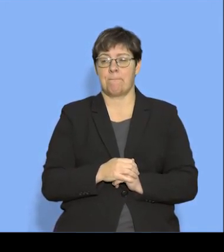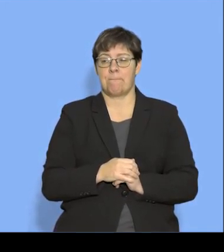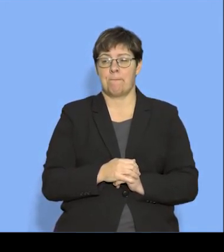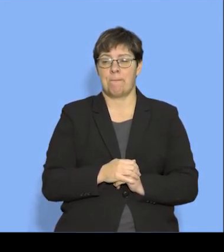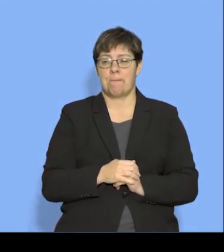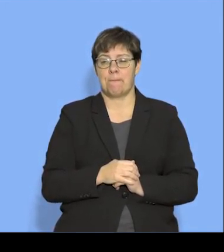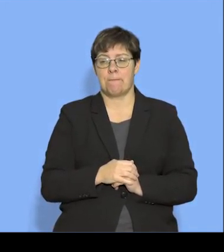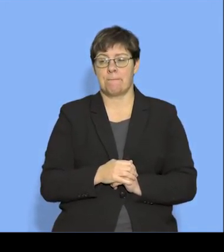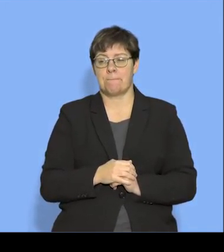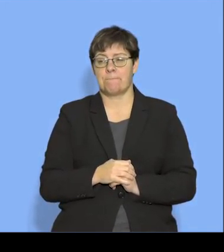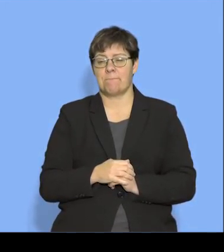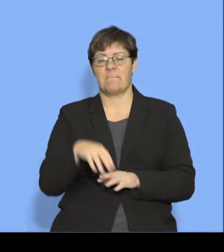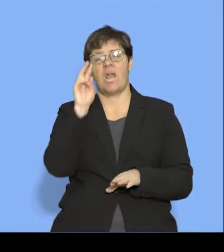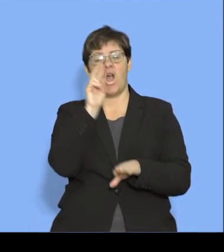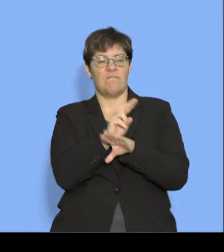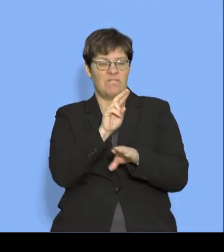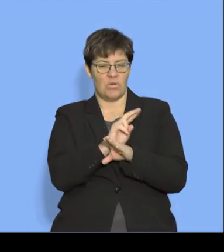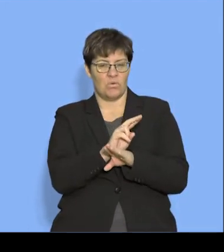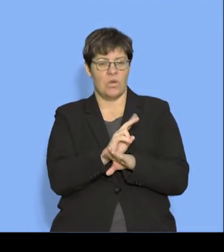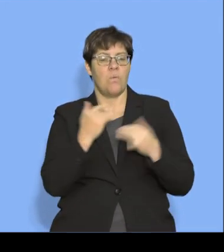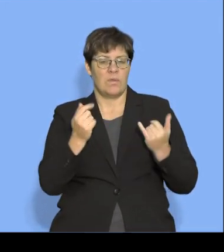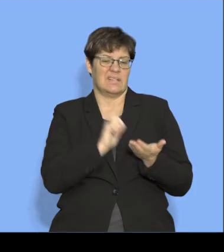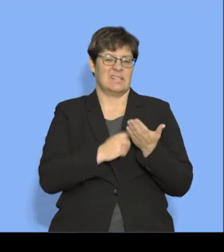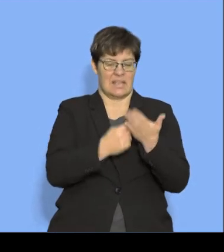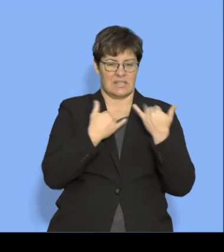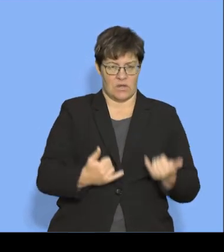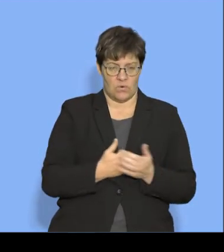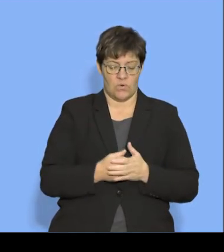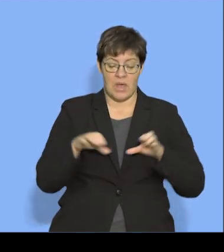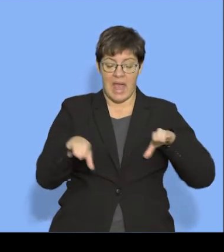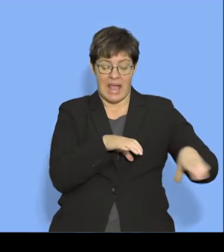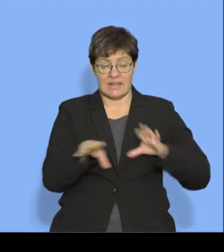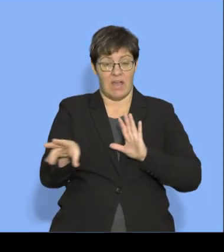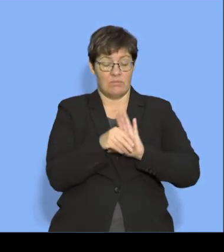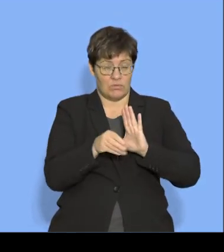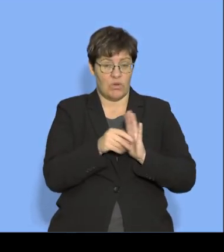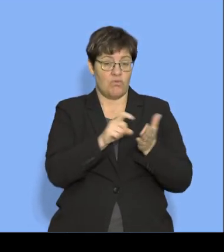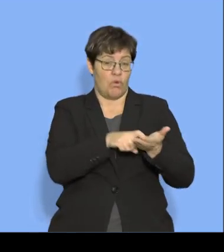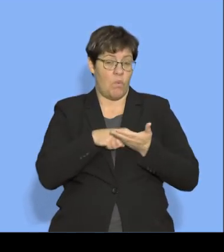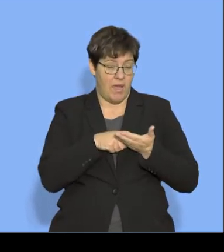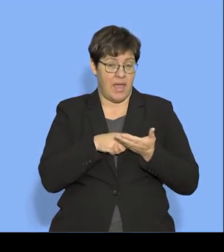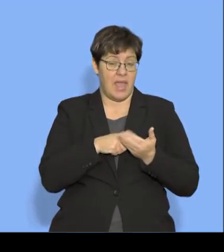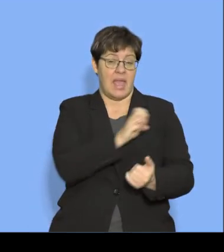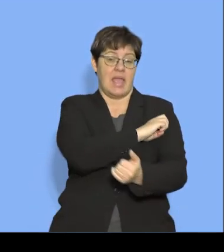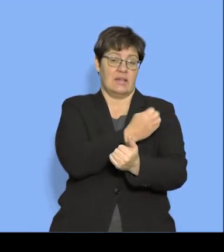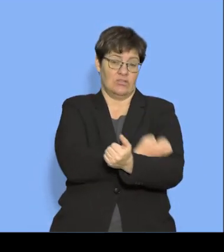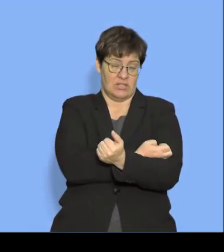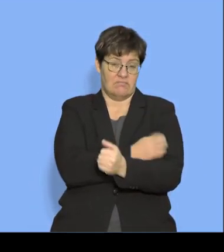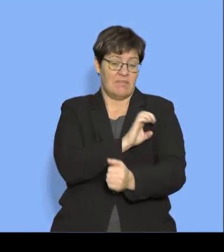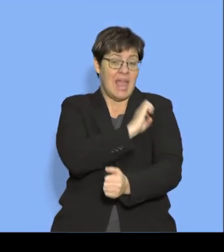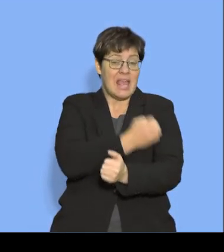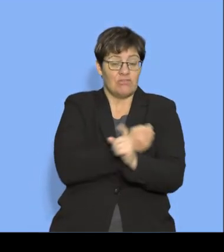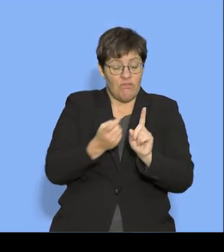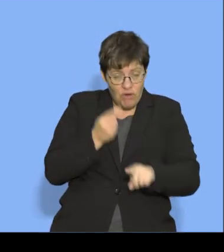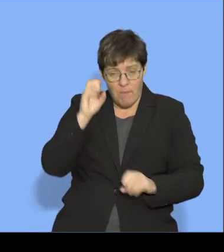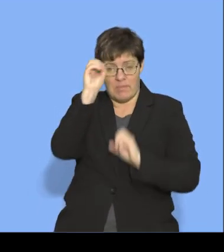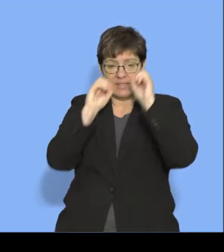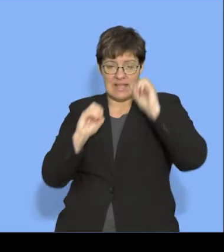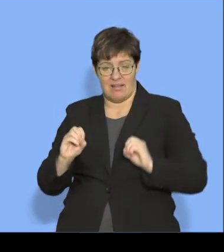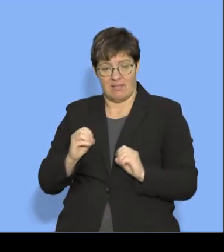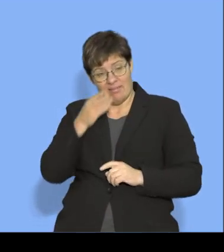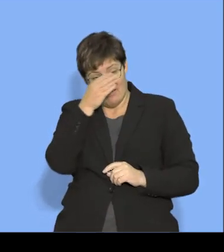guys, let's have an overview of what we just discussed. So the active absorption requires energy, and that energy comes from the